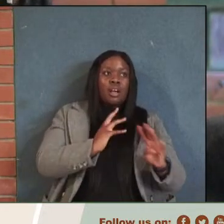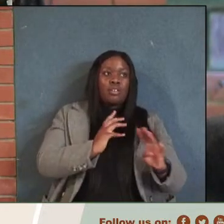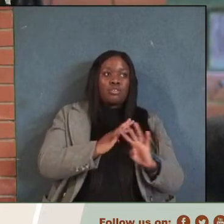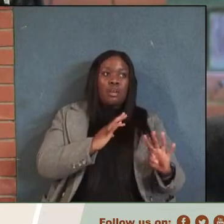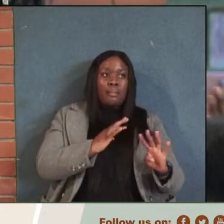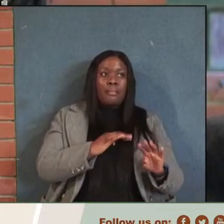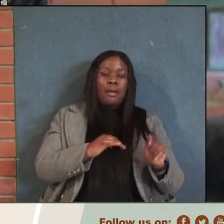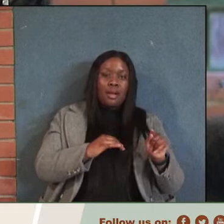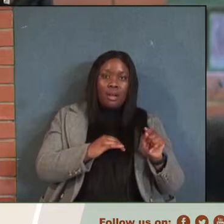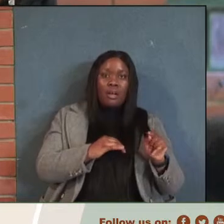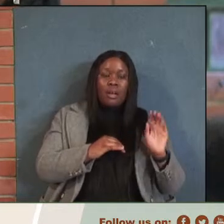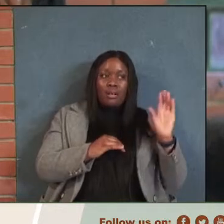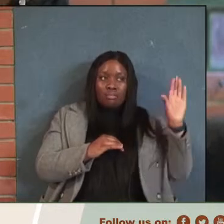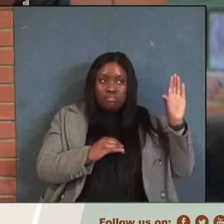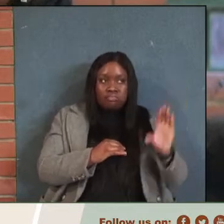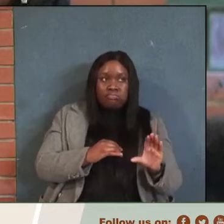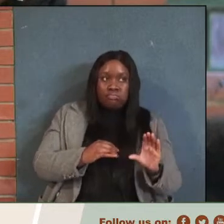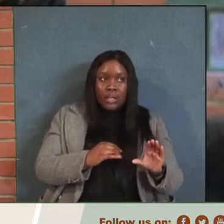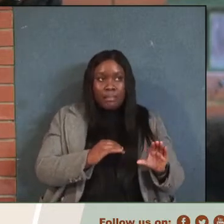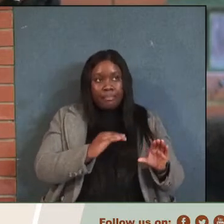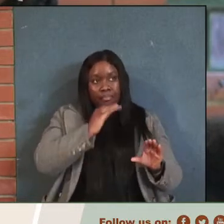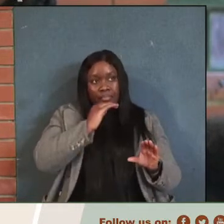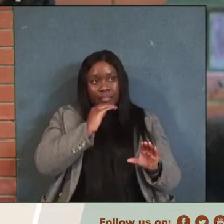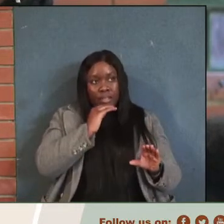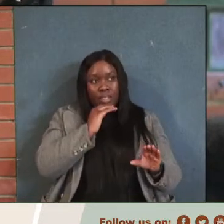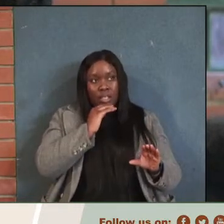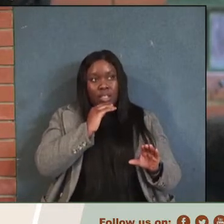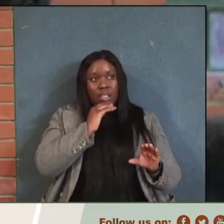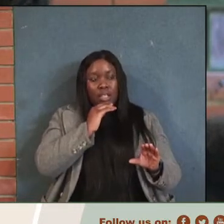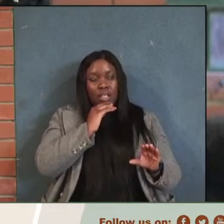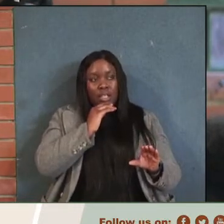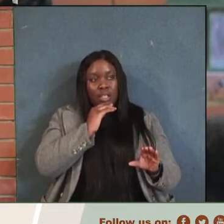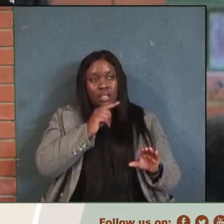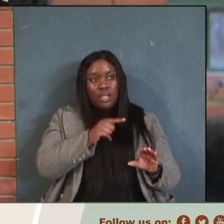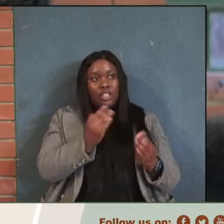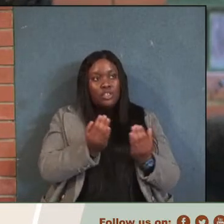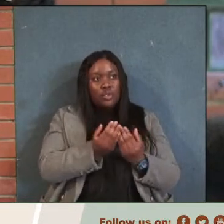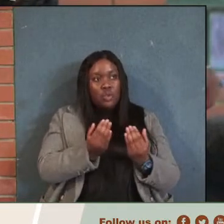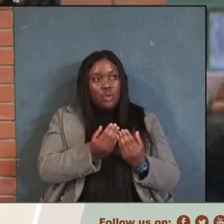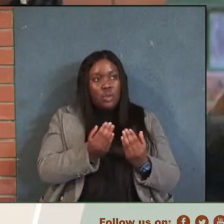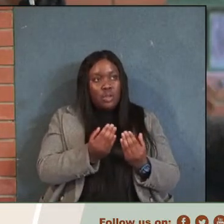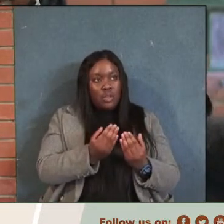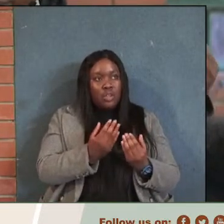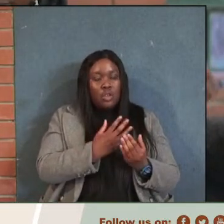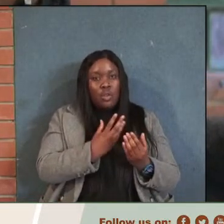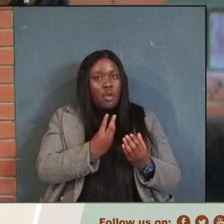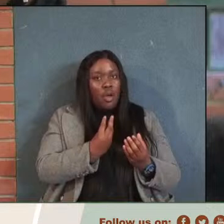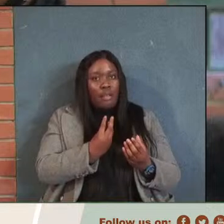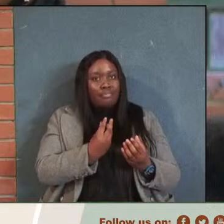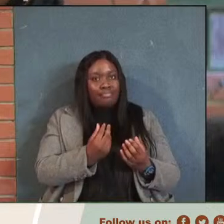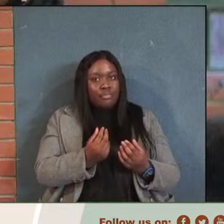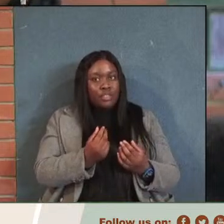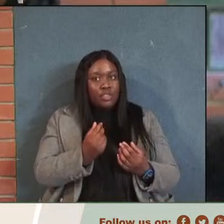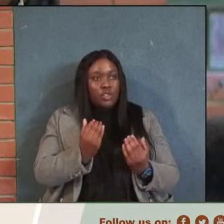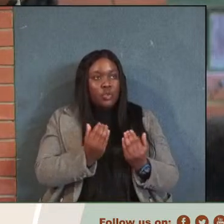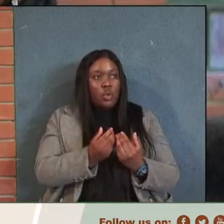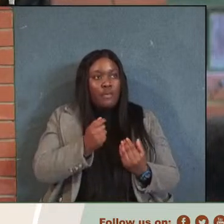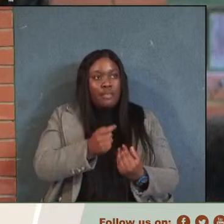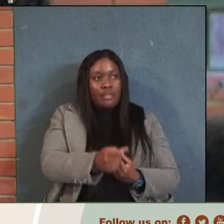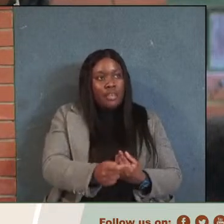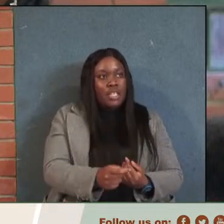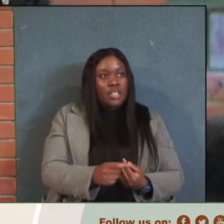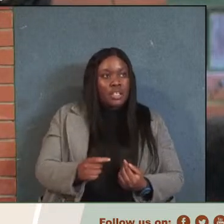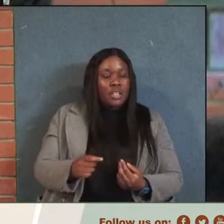more resources from the government. And now that school is staying there. Imagine they don't receive school fees from